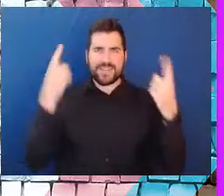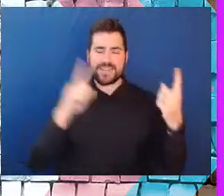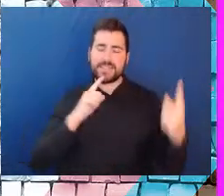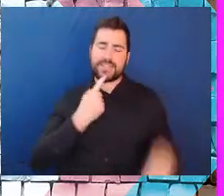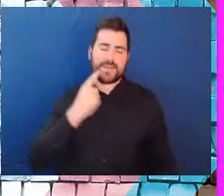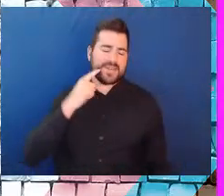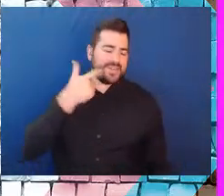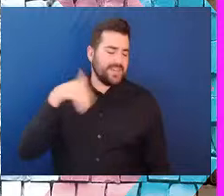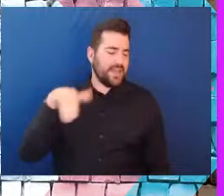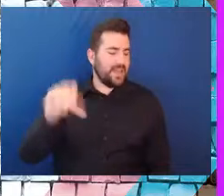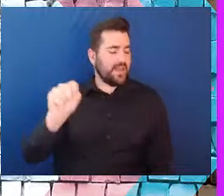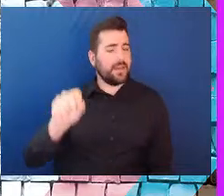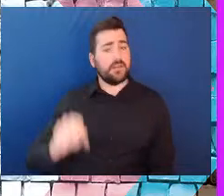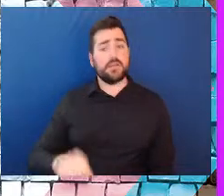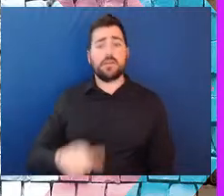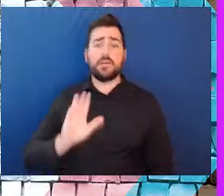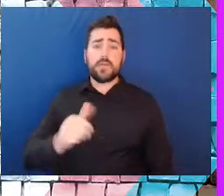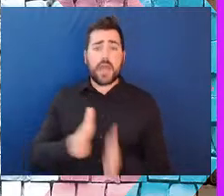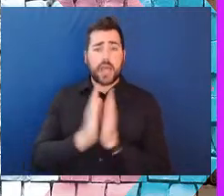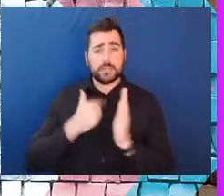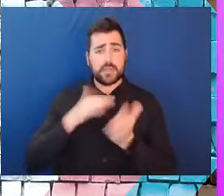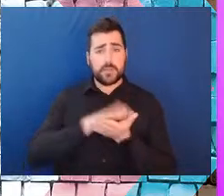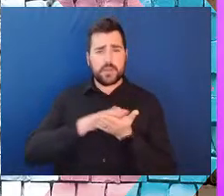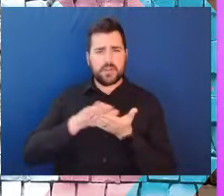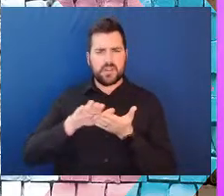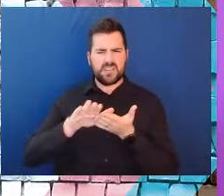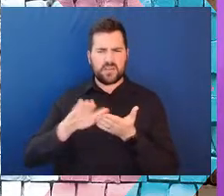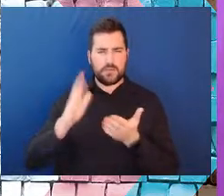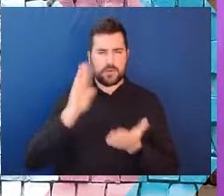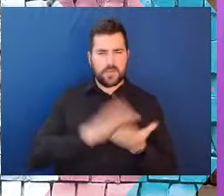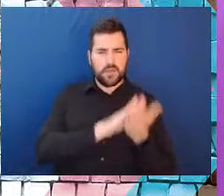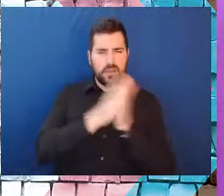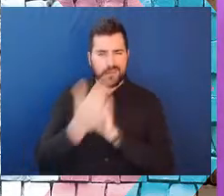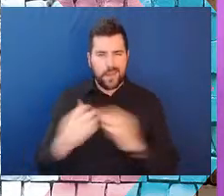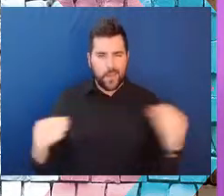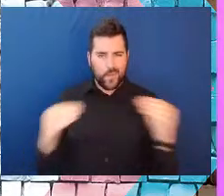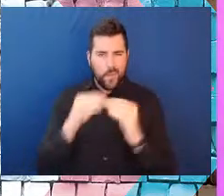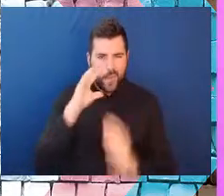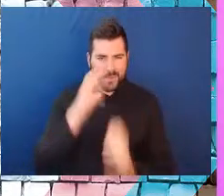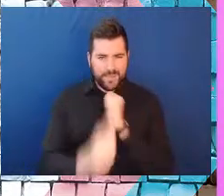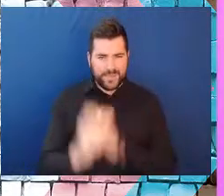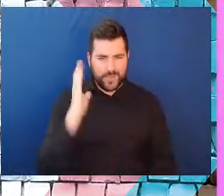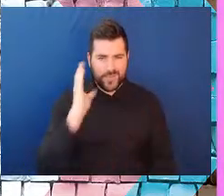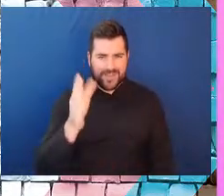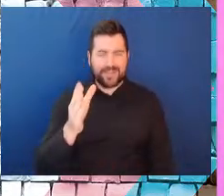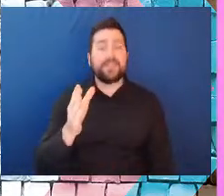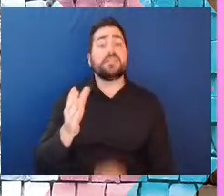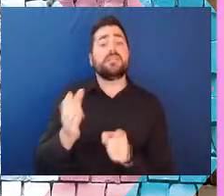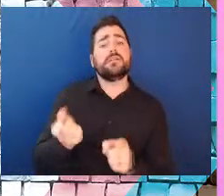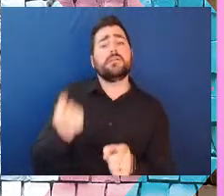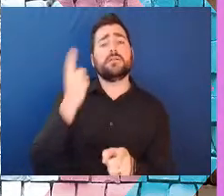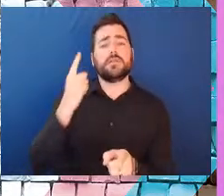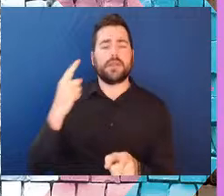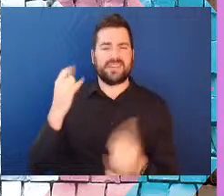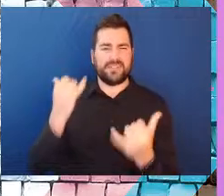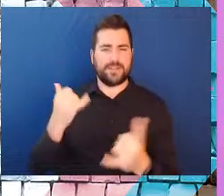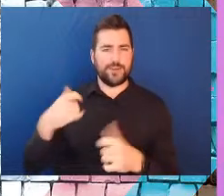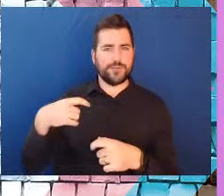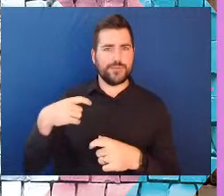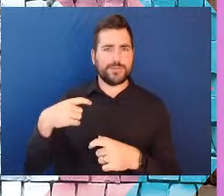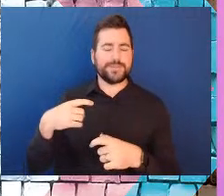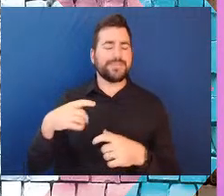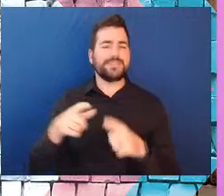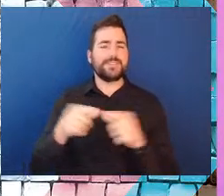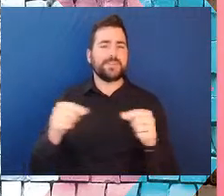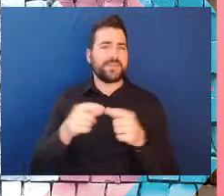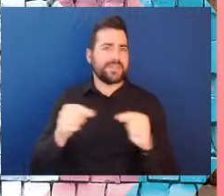yeah, yeah, yeah. I'm sweet to be nice and then I'll do it extra mean. The bucket goes on high, and that one